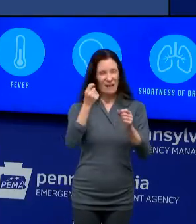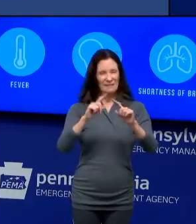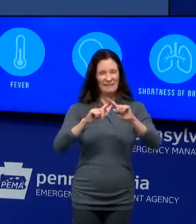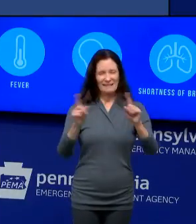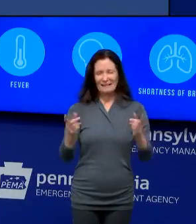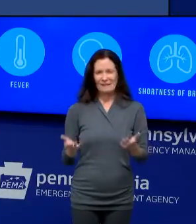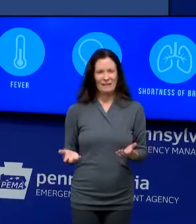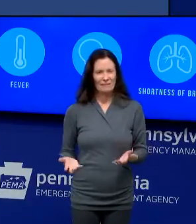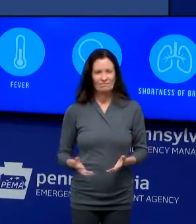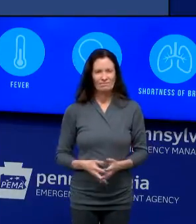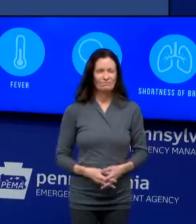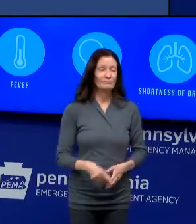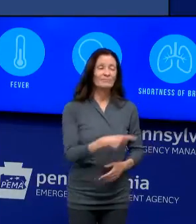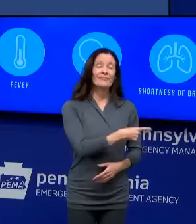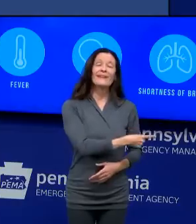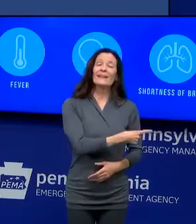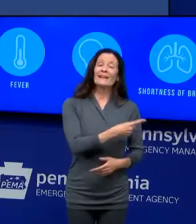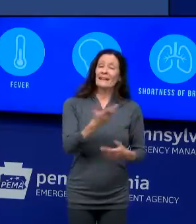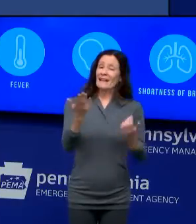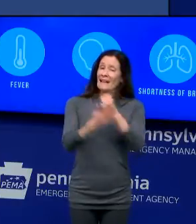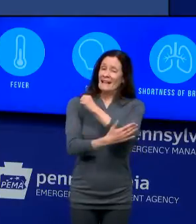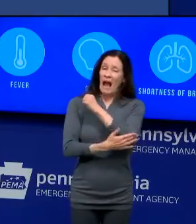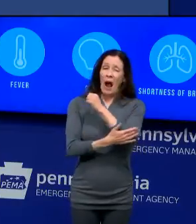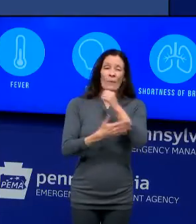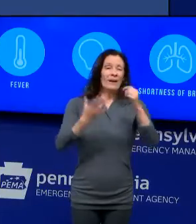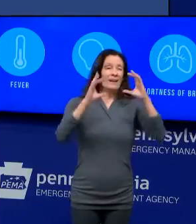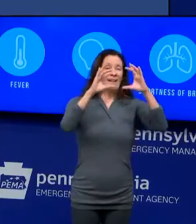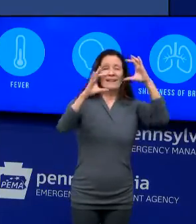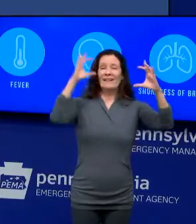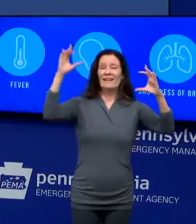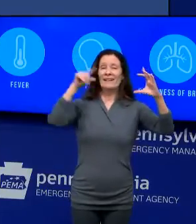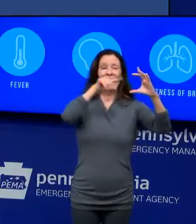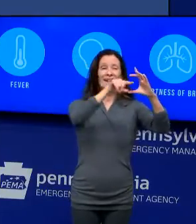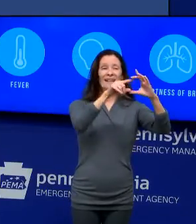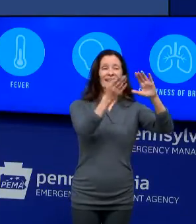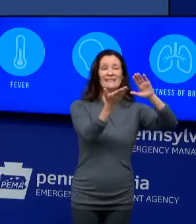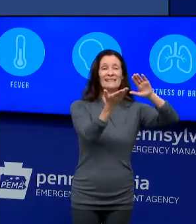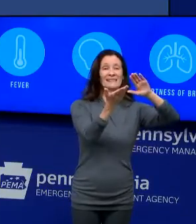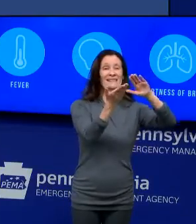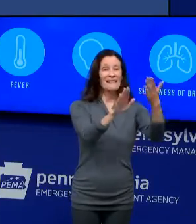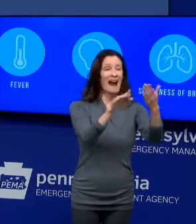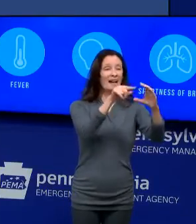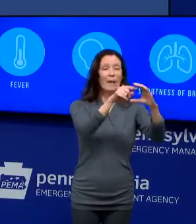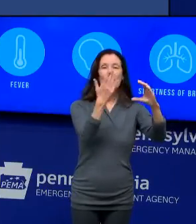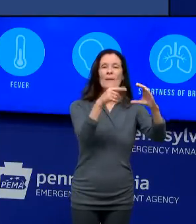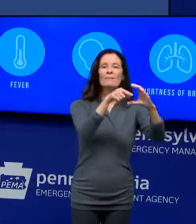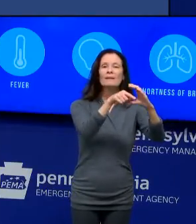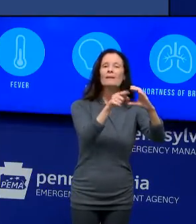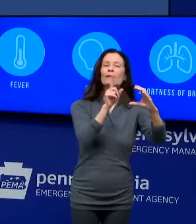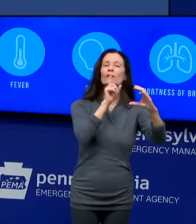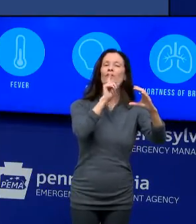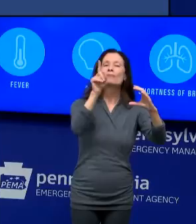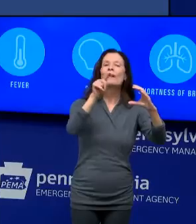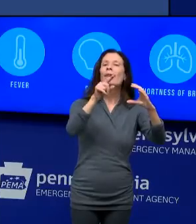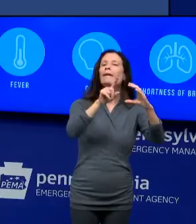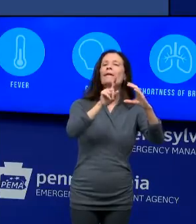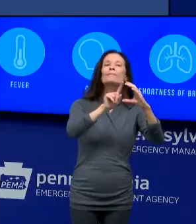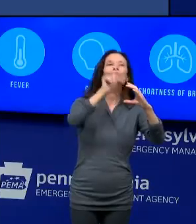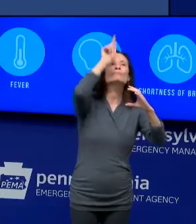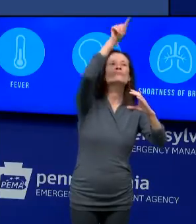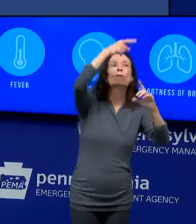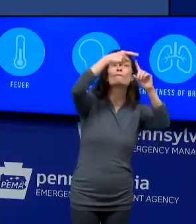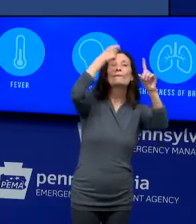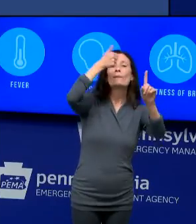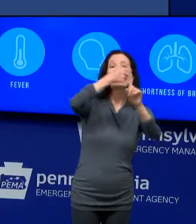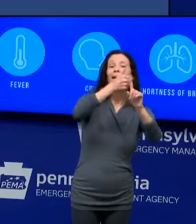even a Pennsylvania death someone who resides in another state. The way the CDC counts that is that if someone is a resident